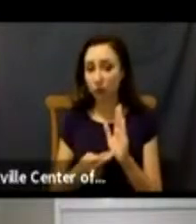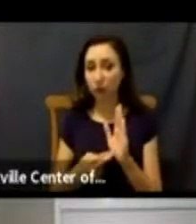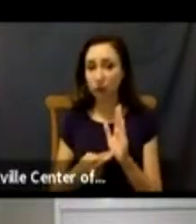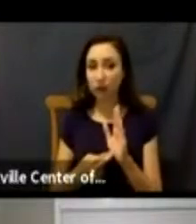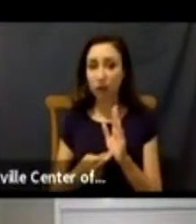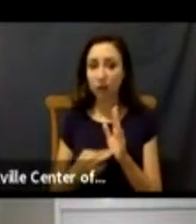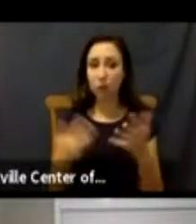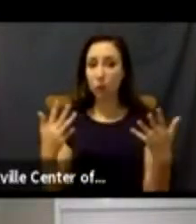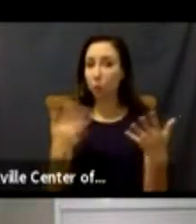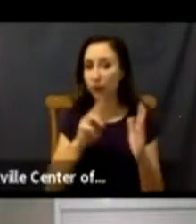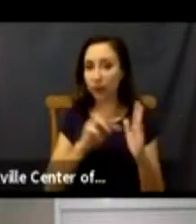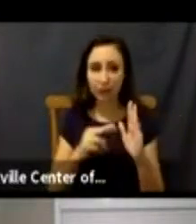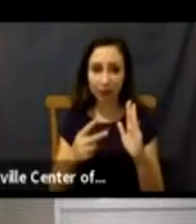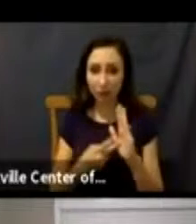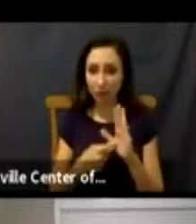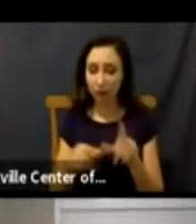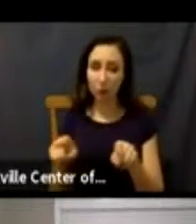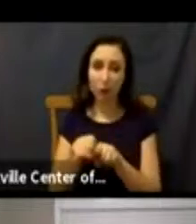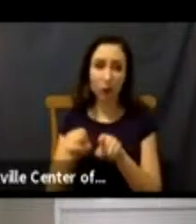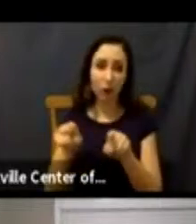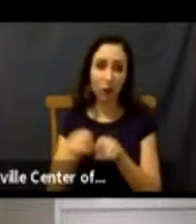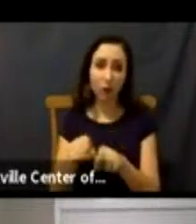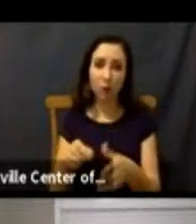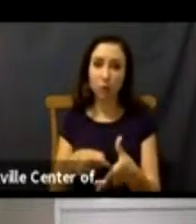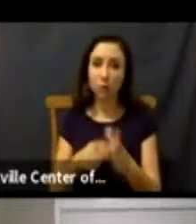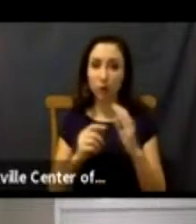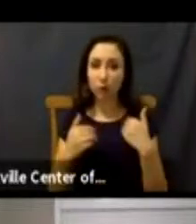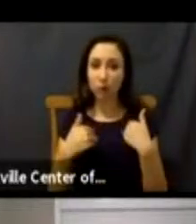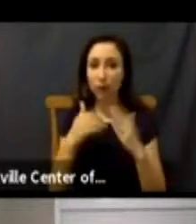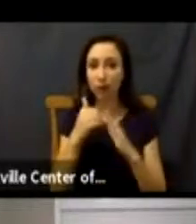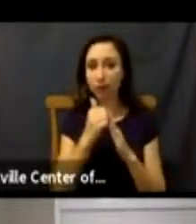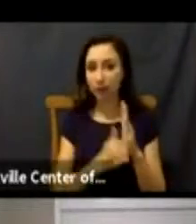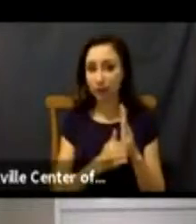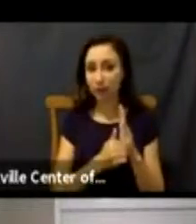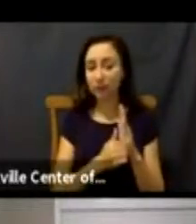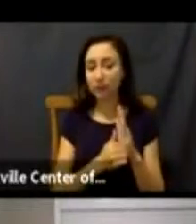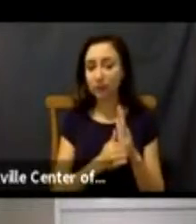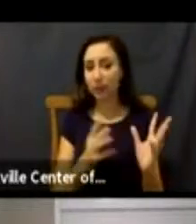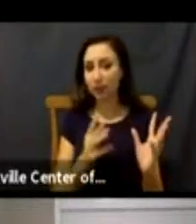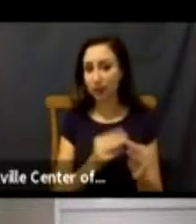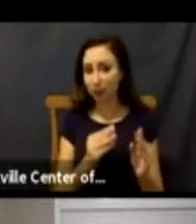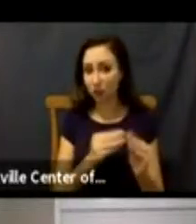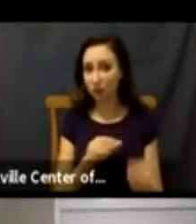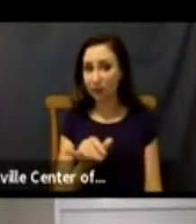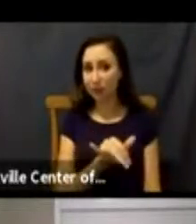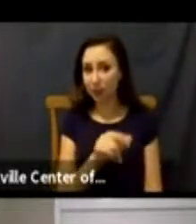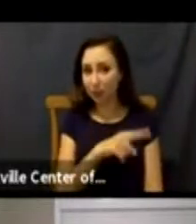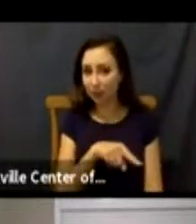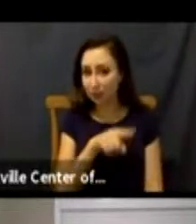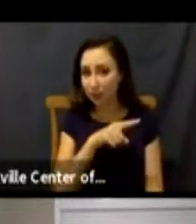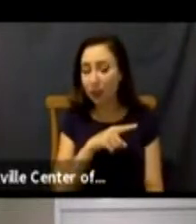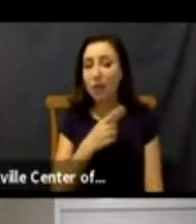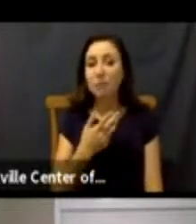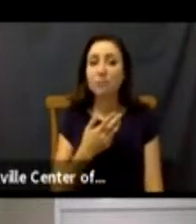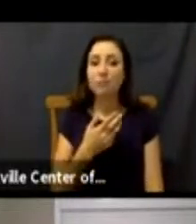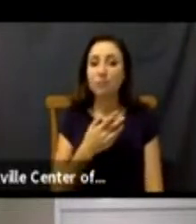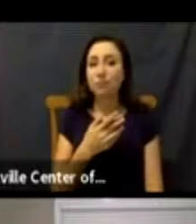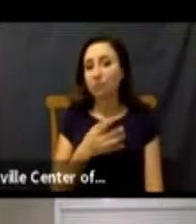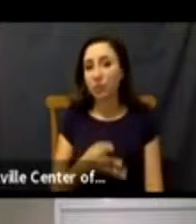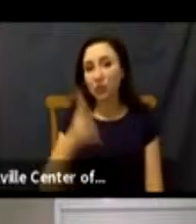what does that mean? Are we also required to have an agenda session as they do? To create